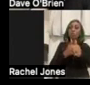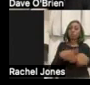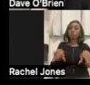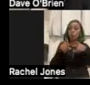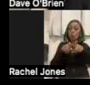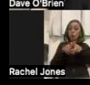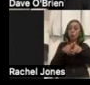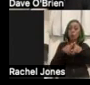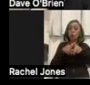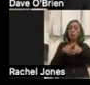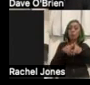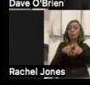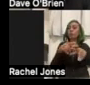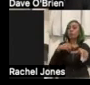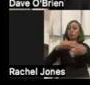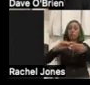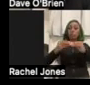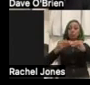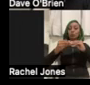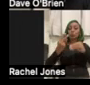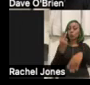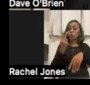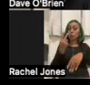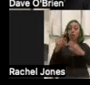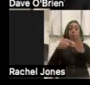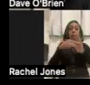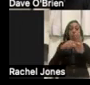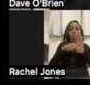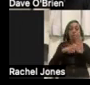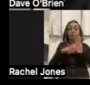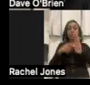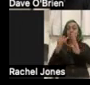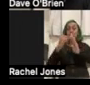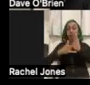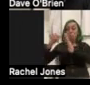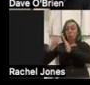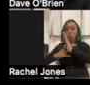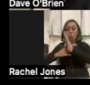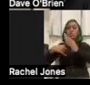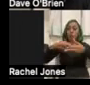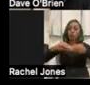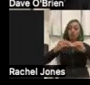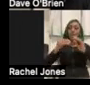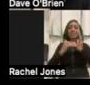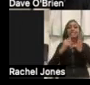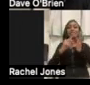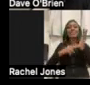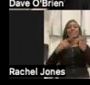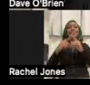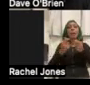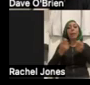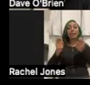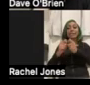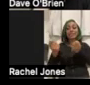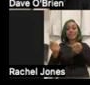On the base of that, we produced two policy reports and also produced a zine, which was created from